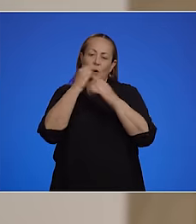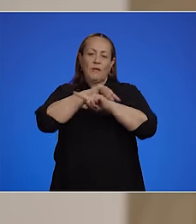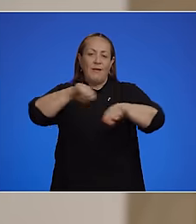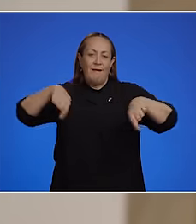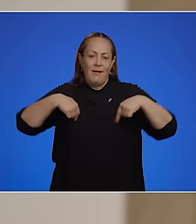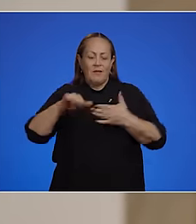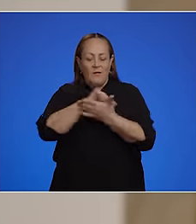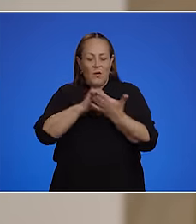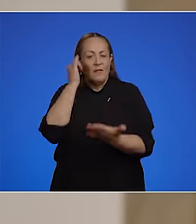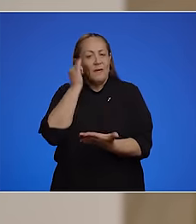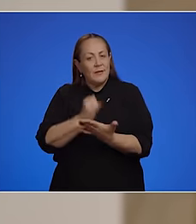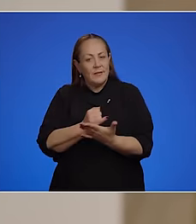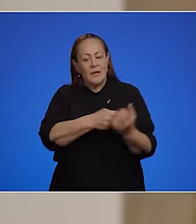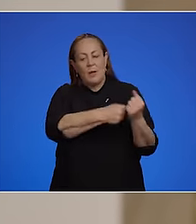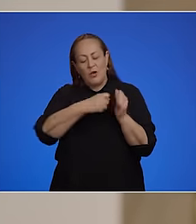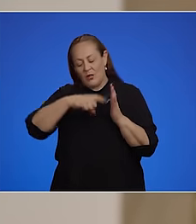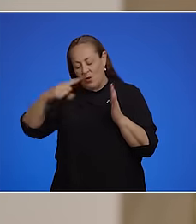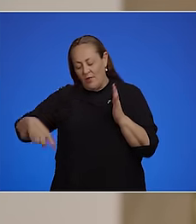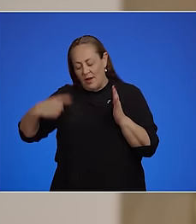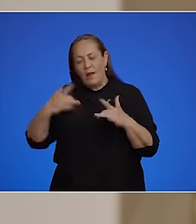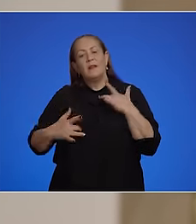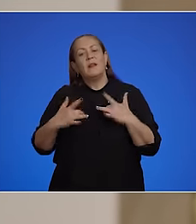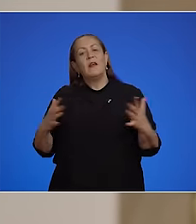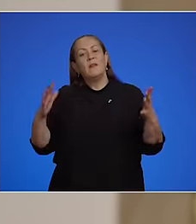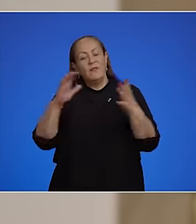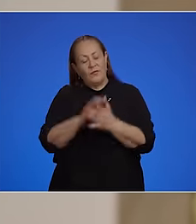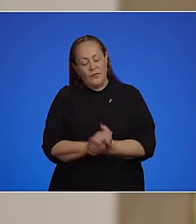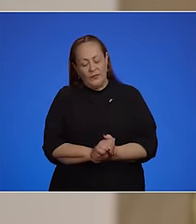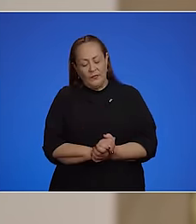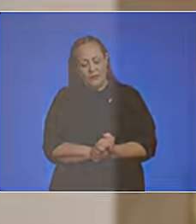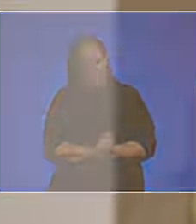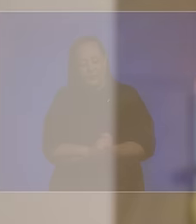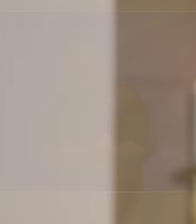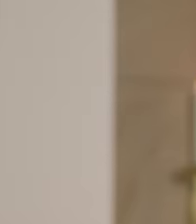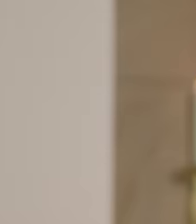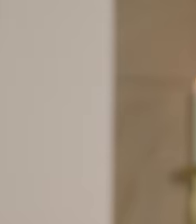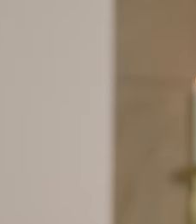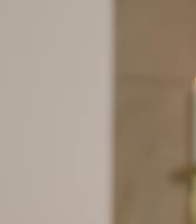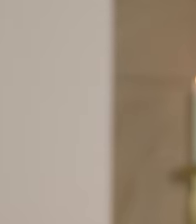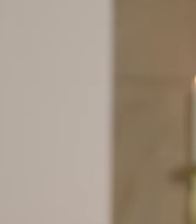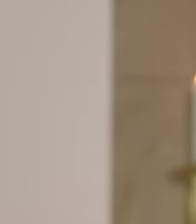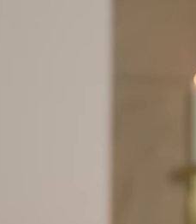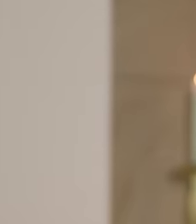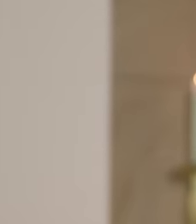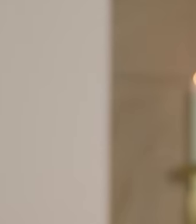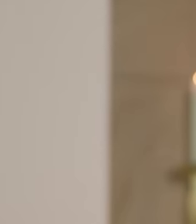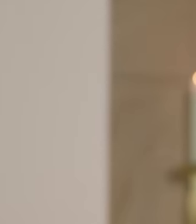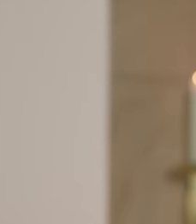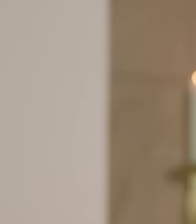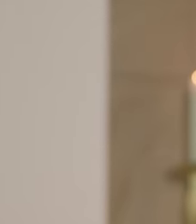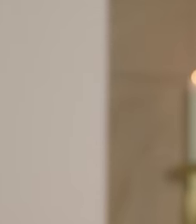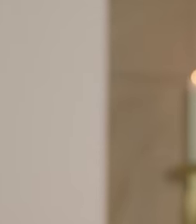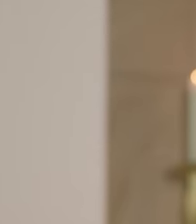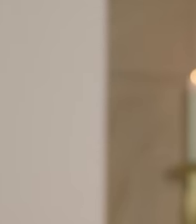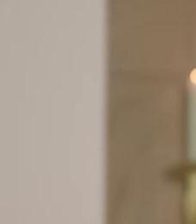us, forgive us our sins, and bring us to everlasting life. Amen. Glory to God in the highest,